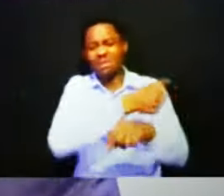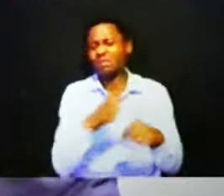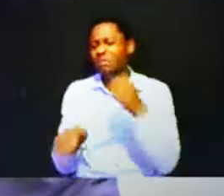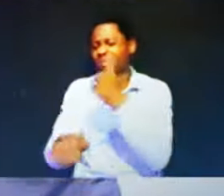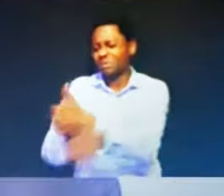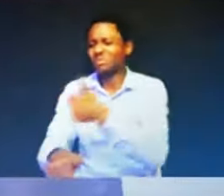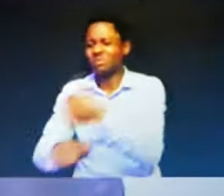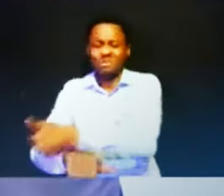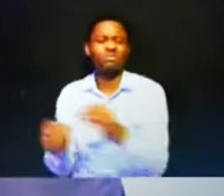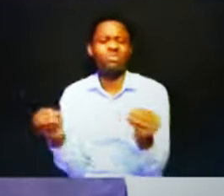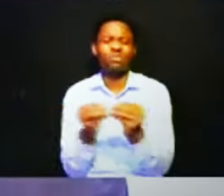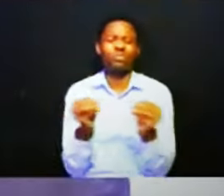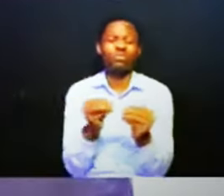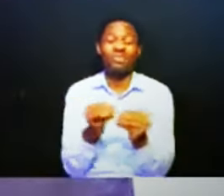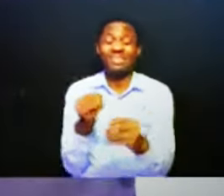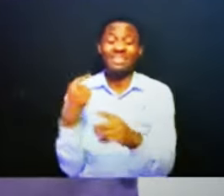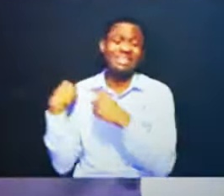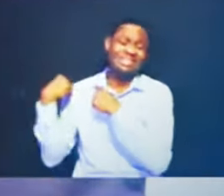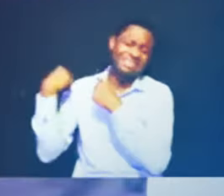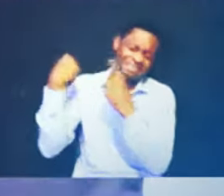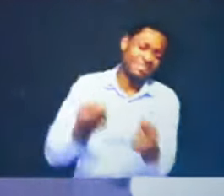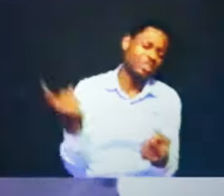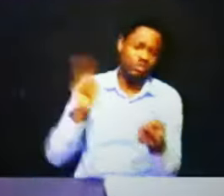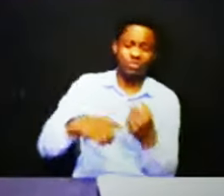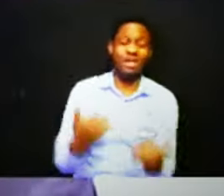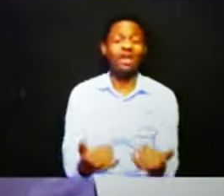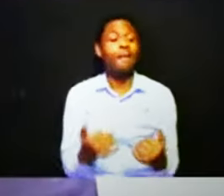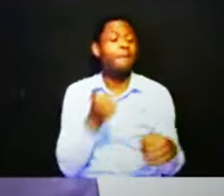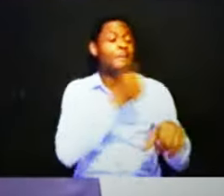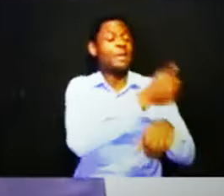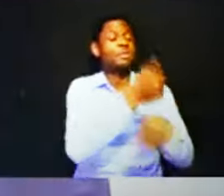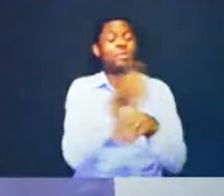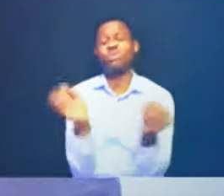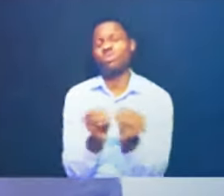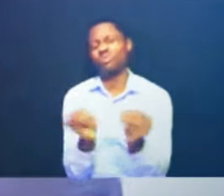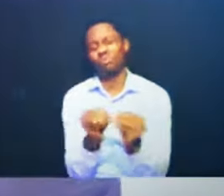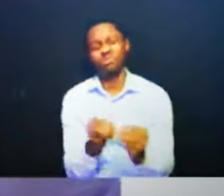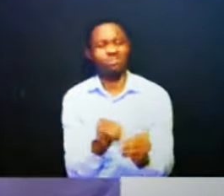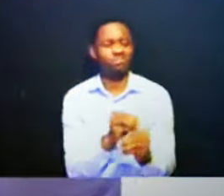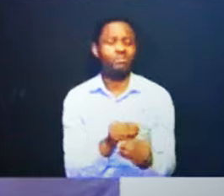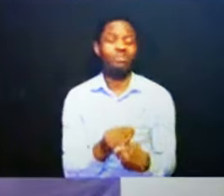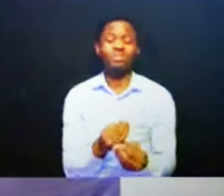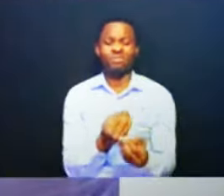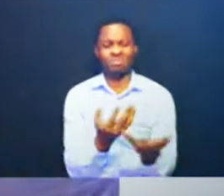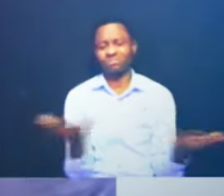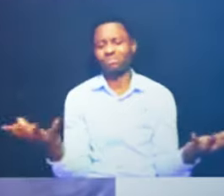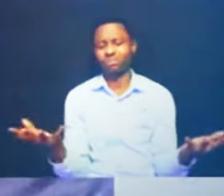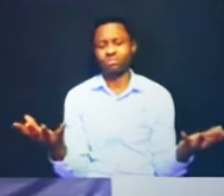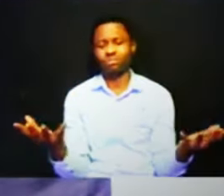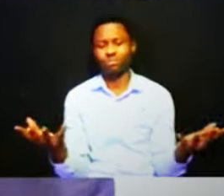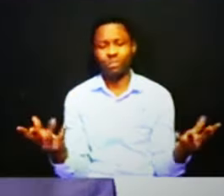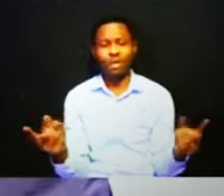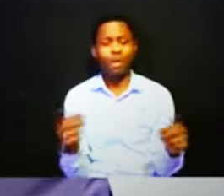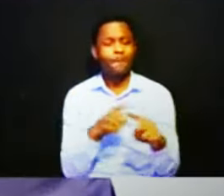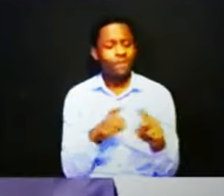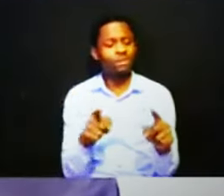our challenges. Let us all be conscious of righteousness and right living.